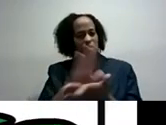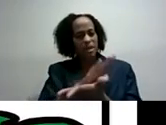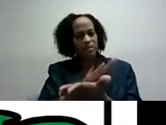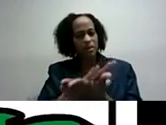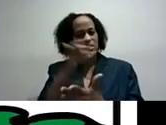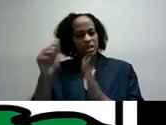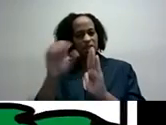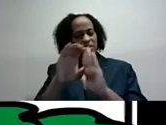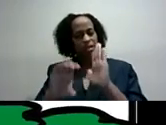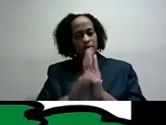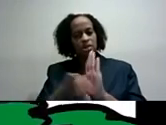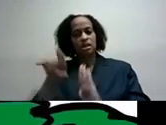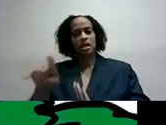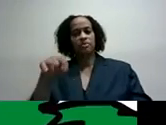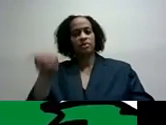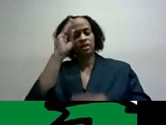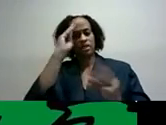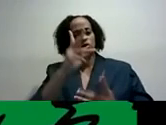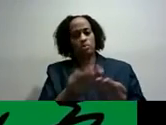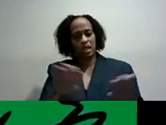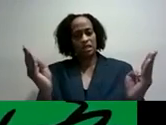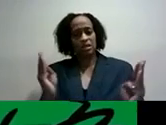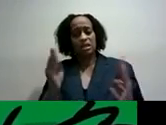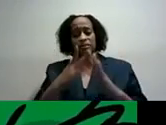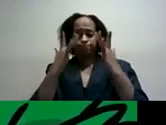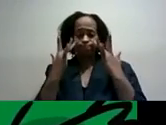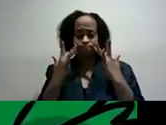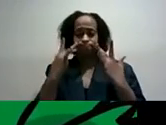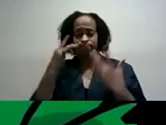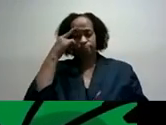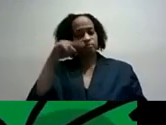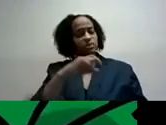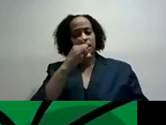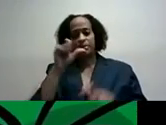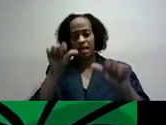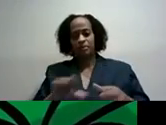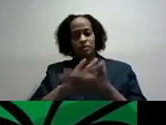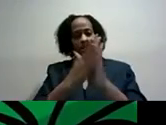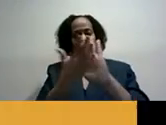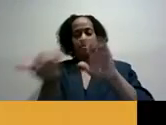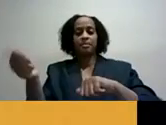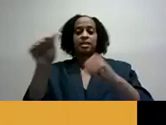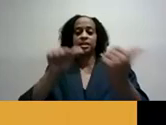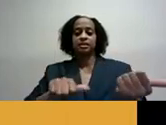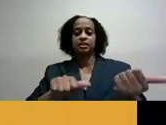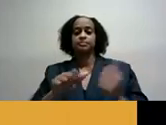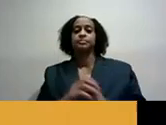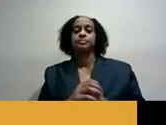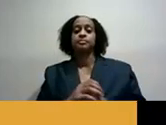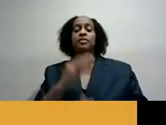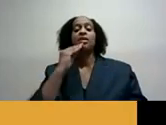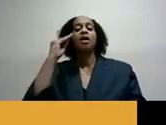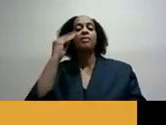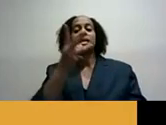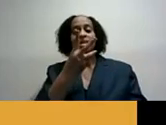Ten Commandments that the teacher passed out. He sadly thought that he would not be able to get baptized. At home, his